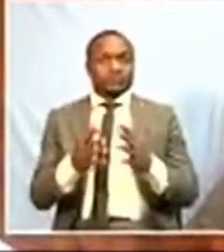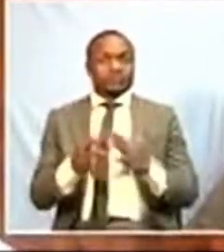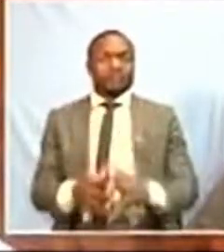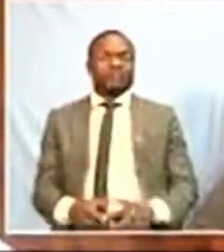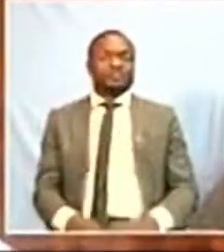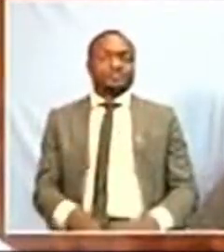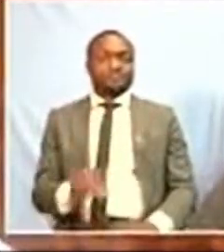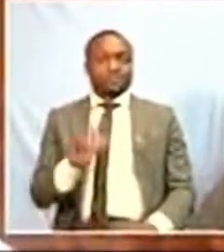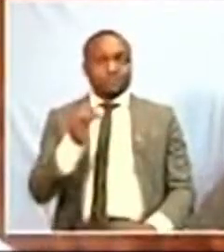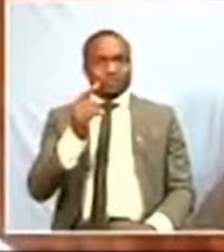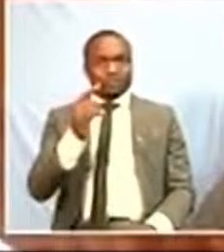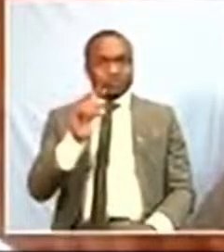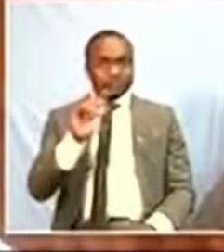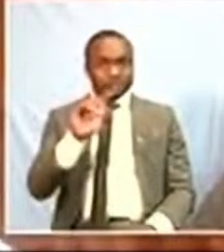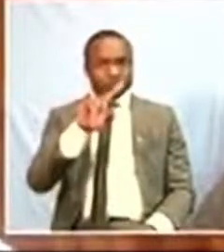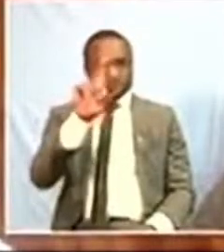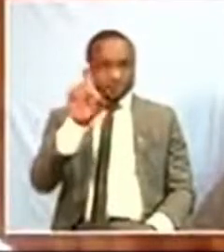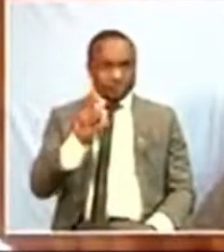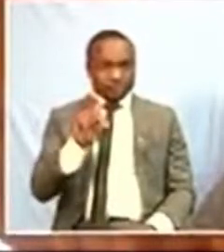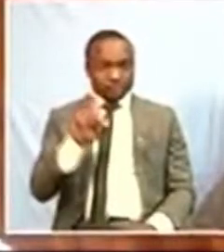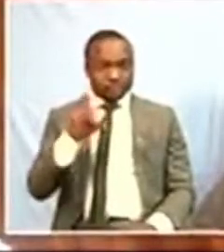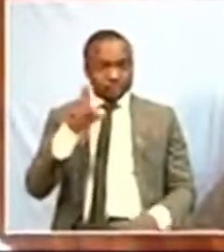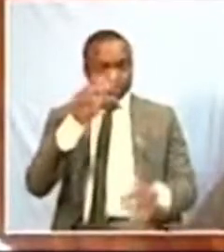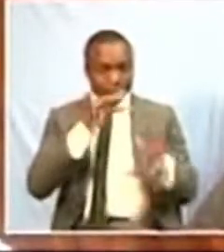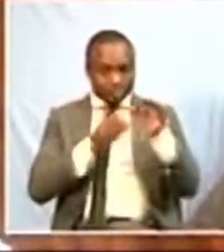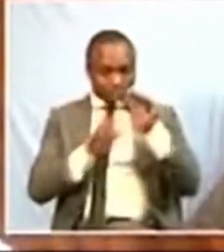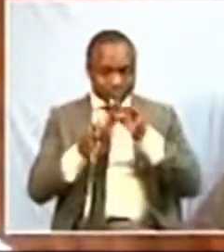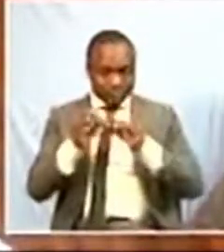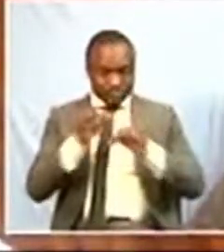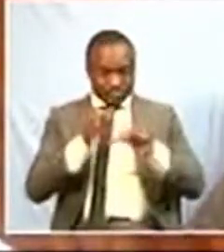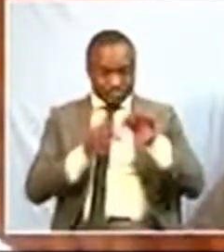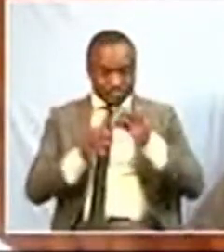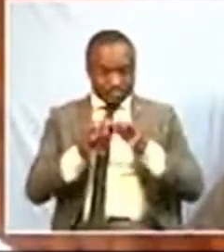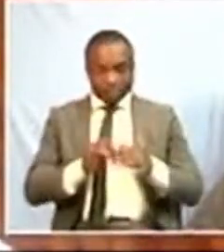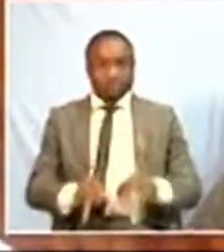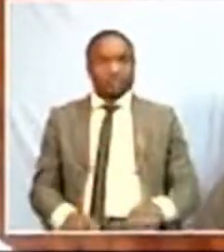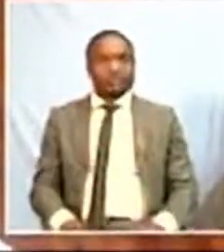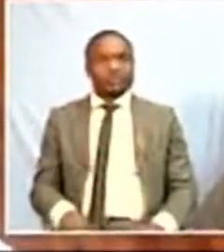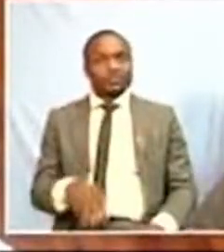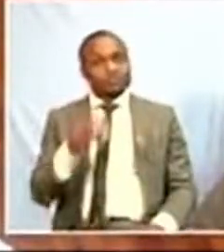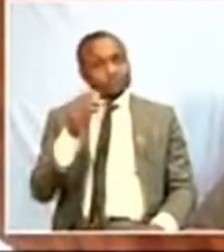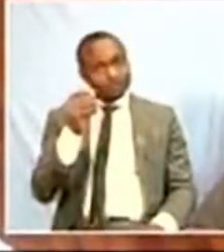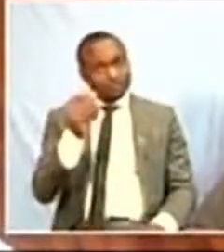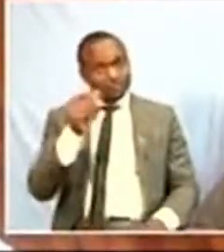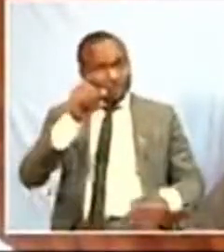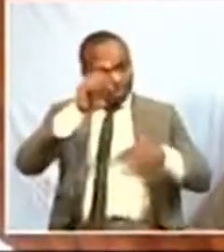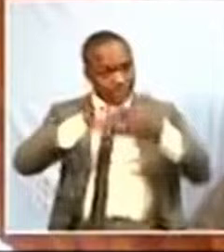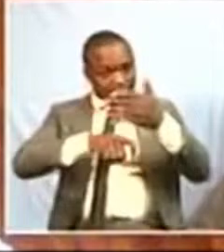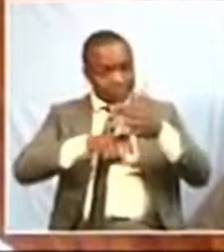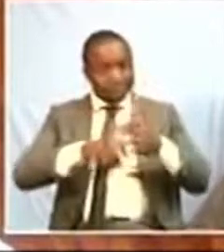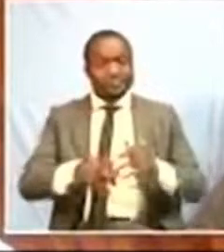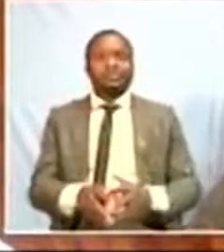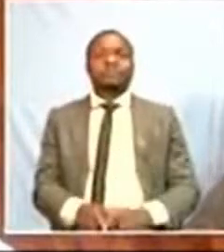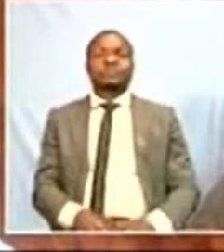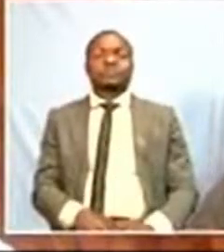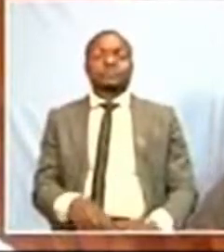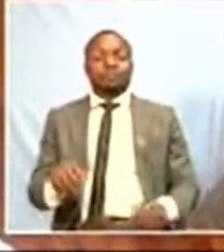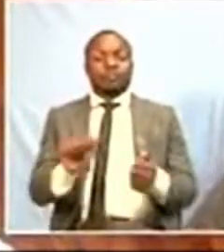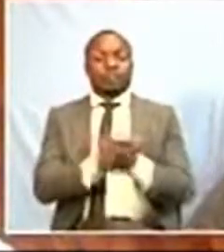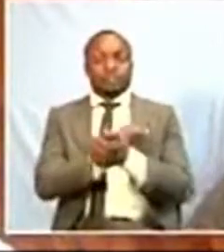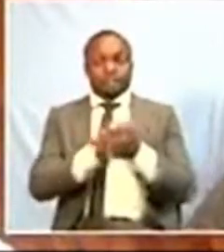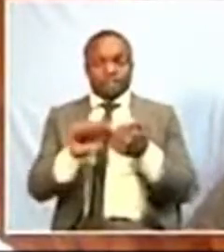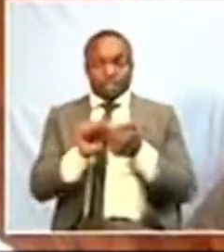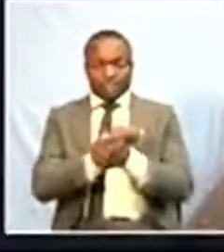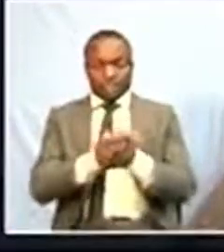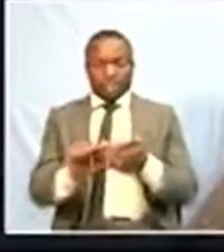The first question, just for clarity, is the amount that is charged as liquidated